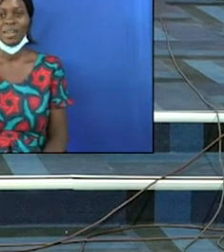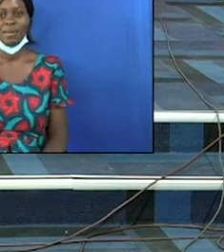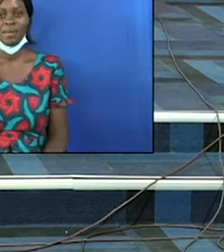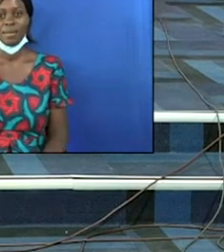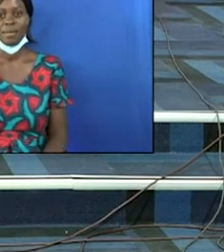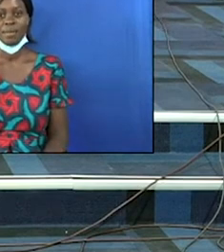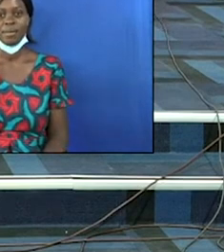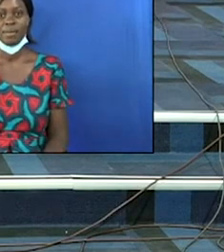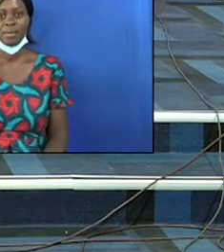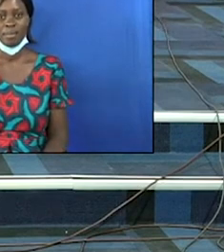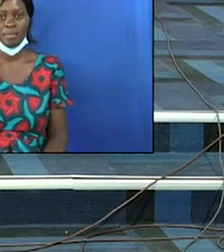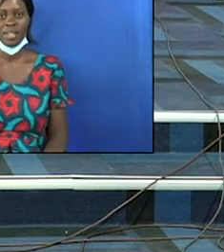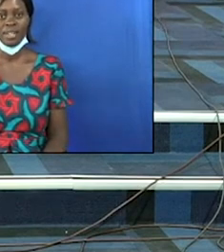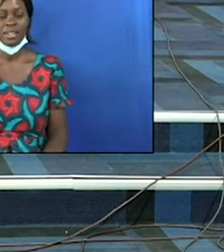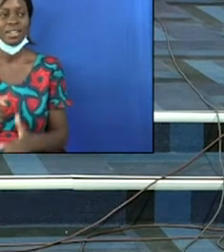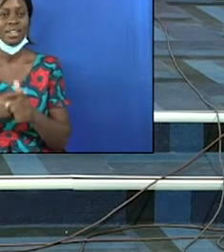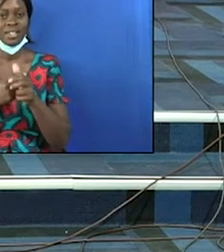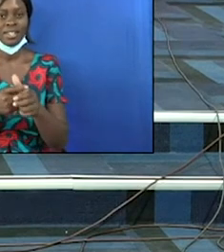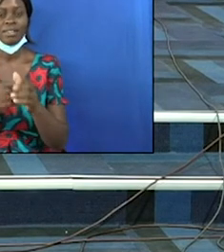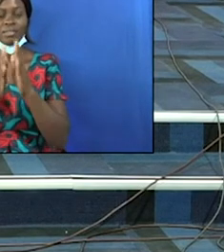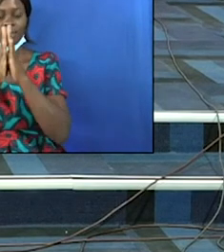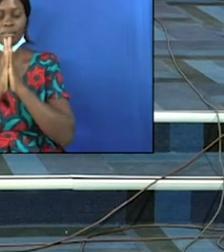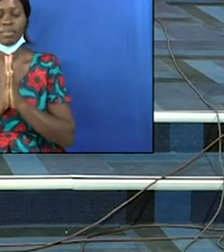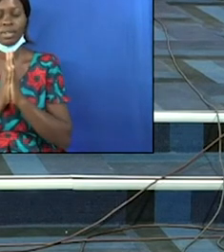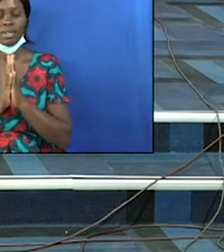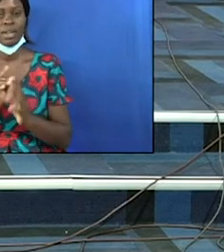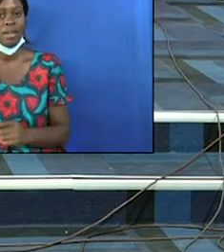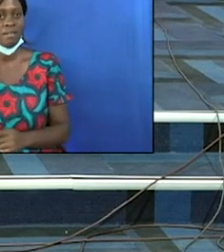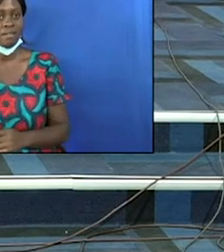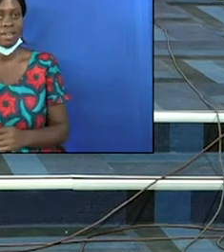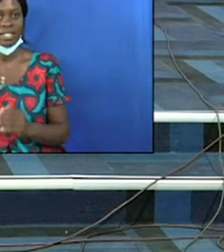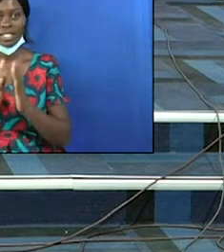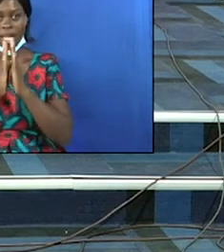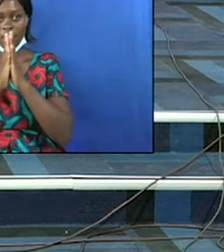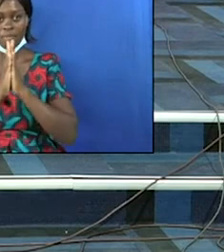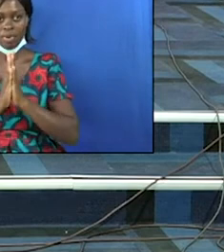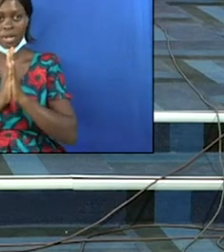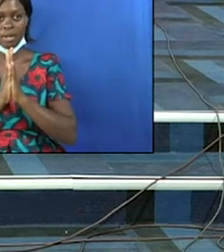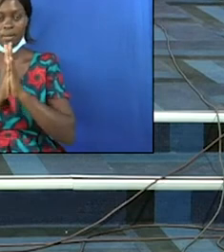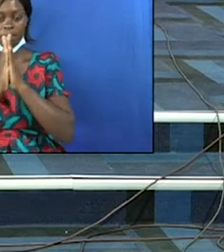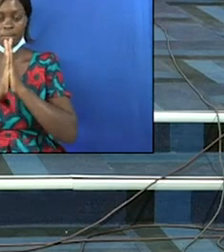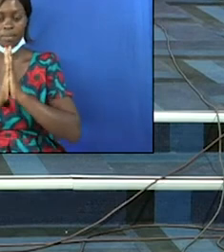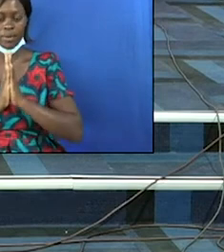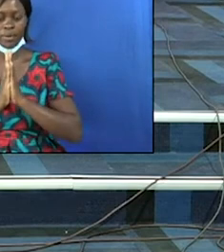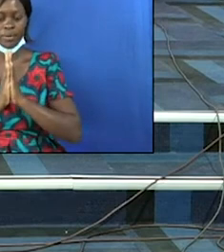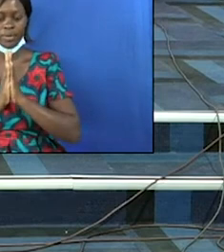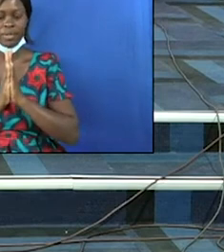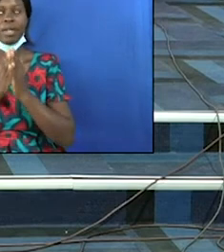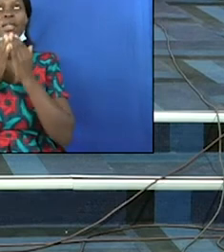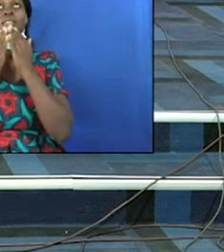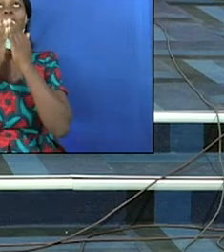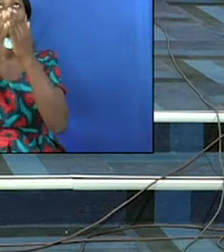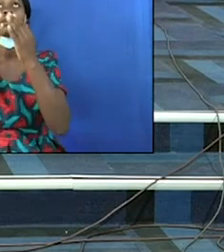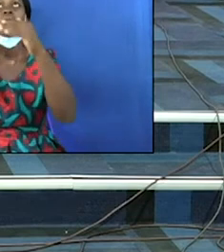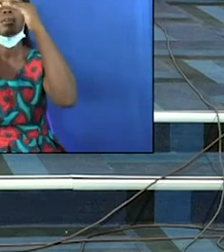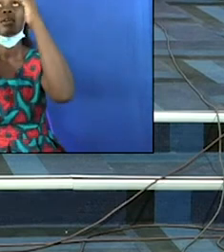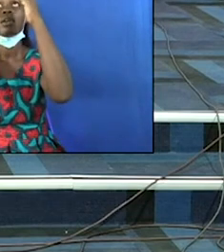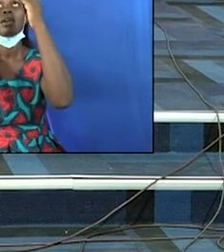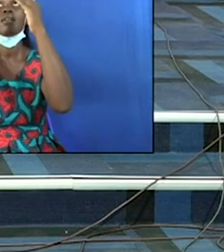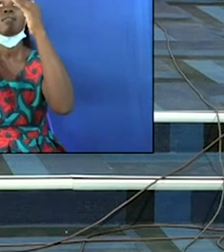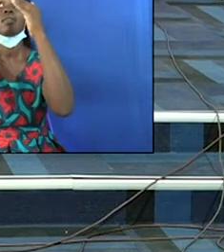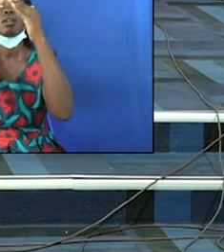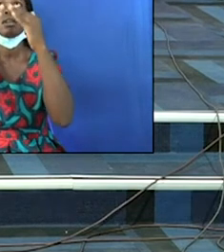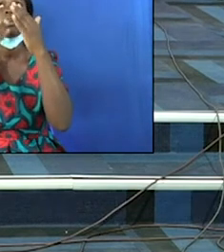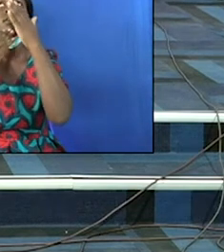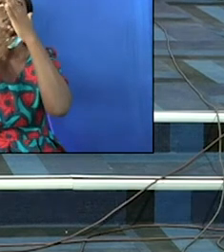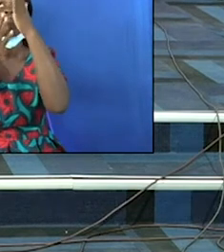Before we start, we're going to have a prayer from Teacher Mary. Let us pray. We thank you, Heavenly Father,